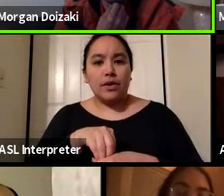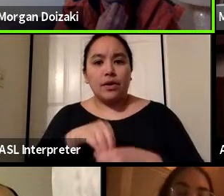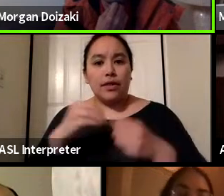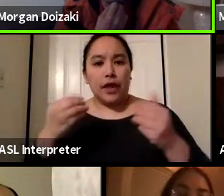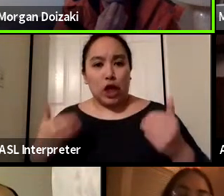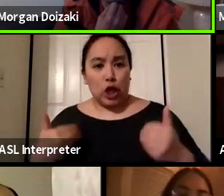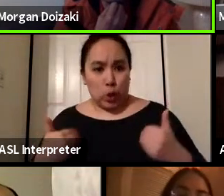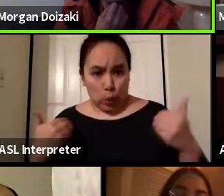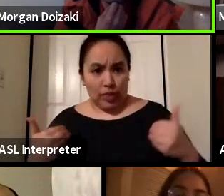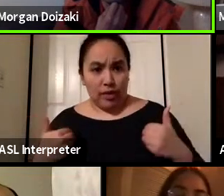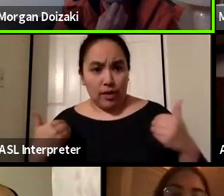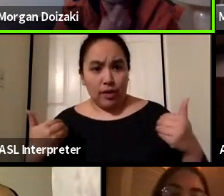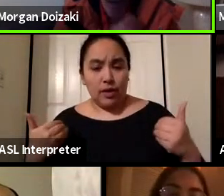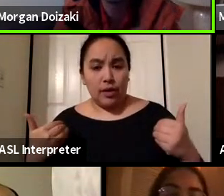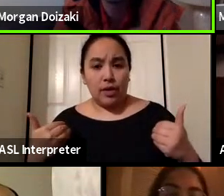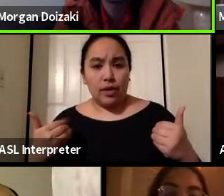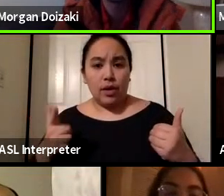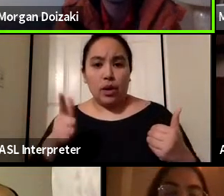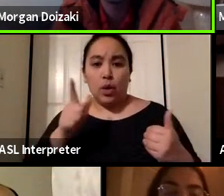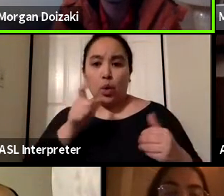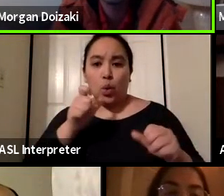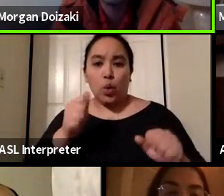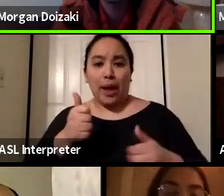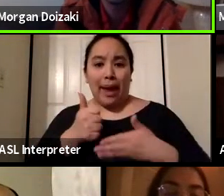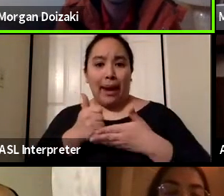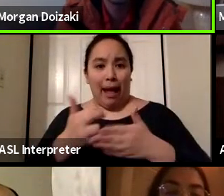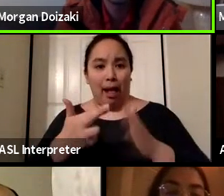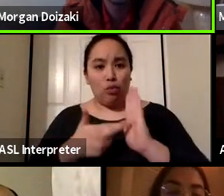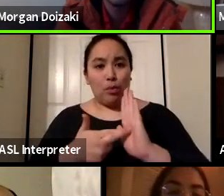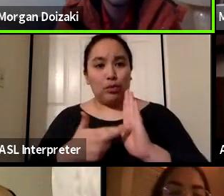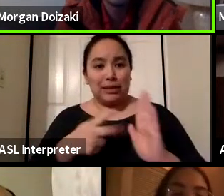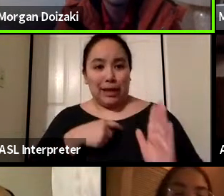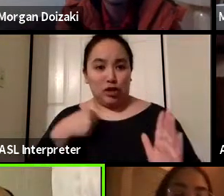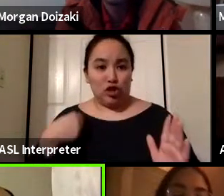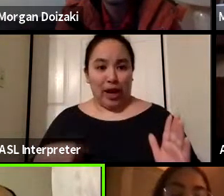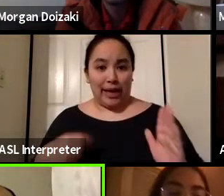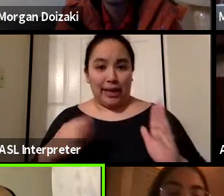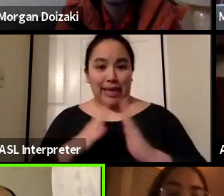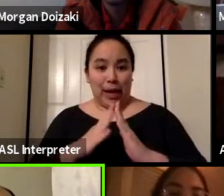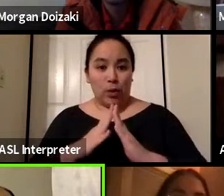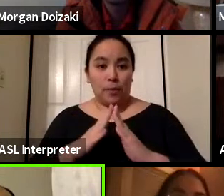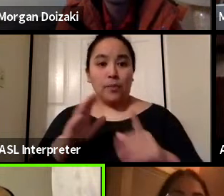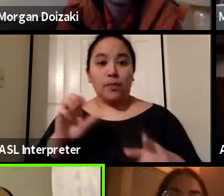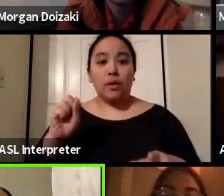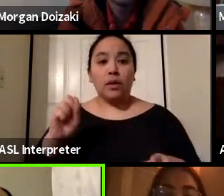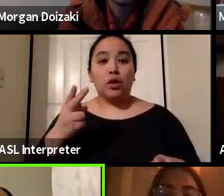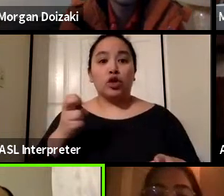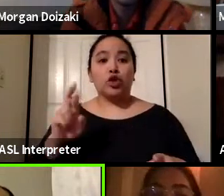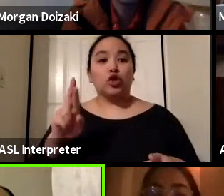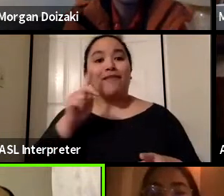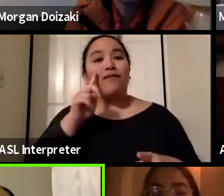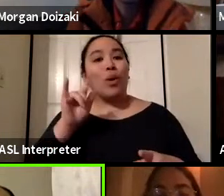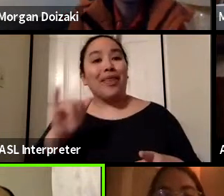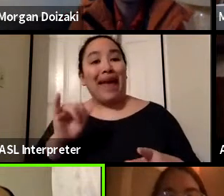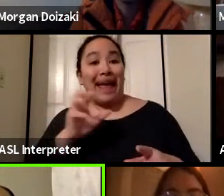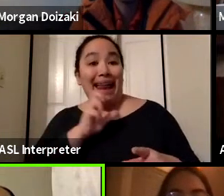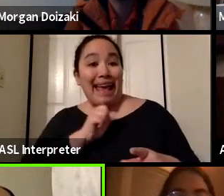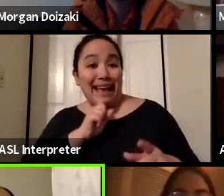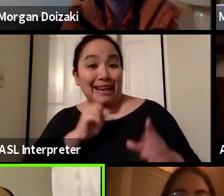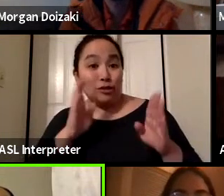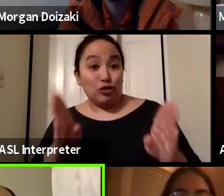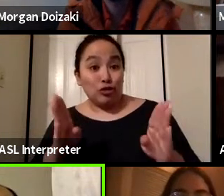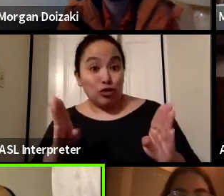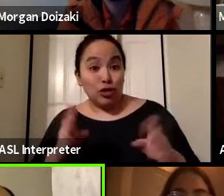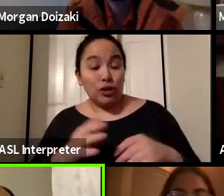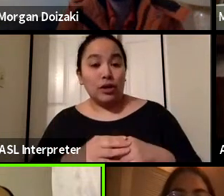youth that can help represent Chinatown? So the criteria, the age range that we're working with for this